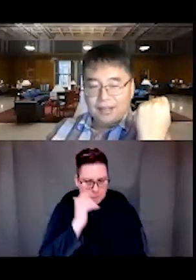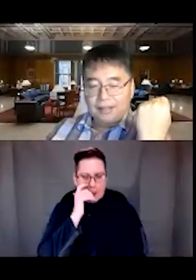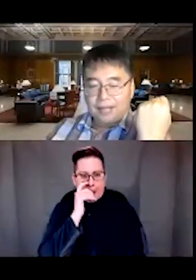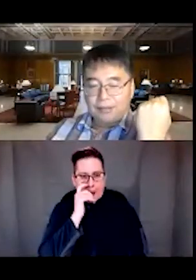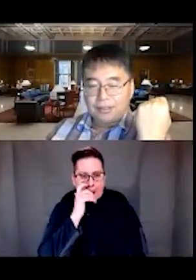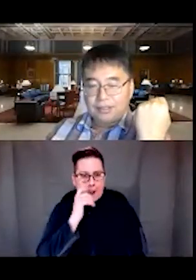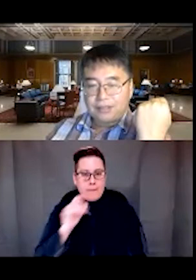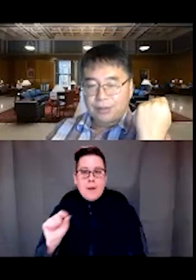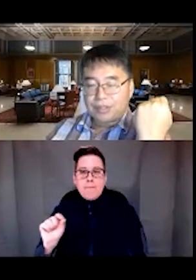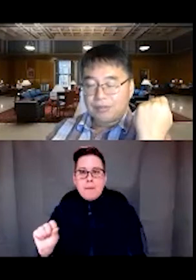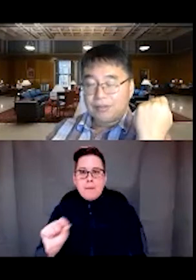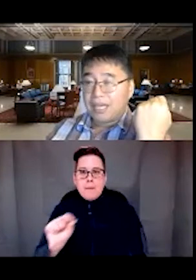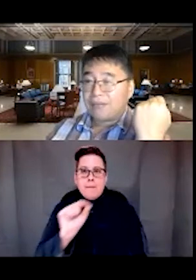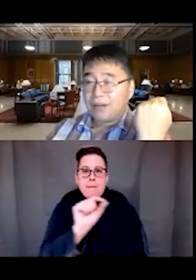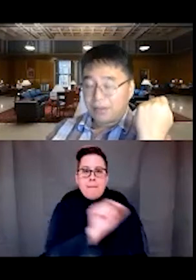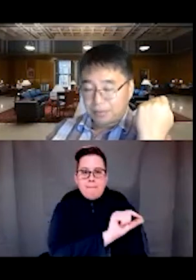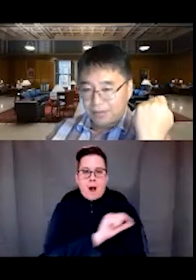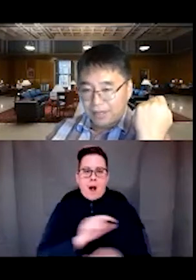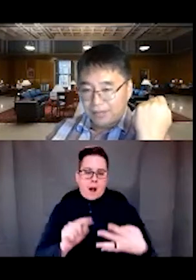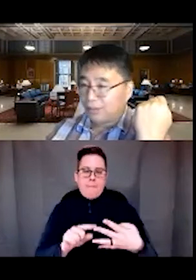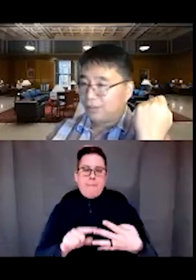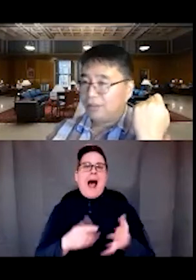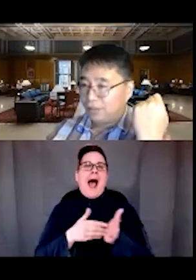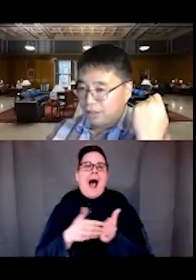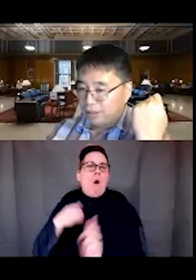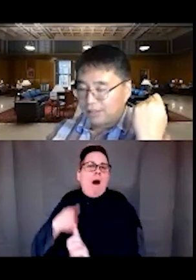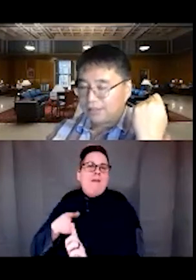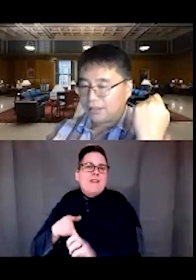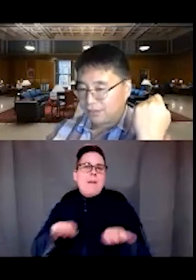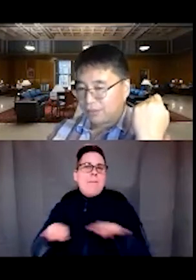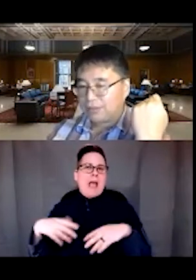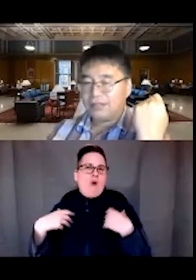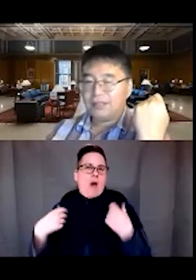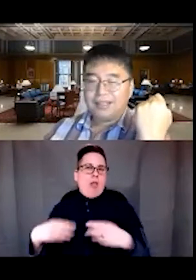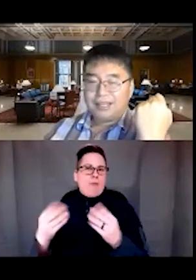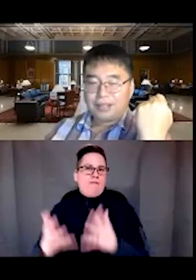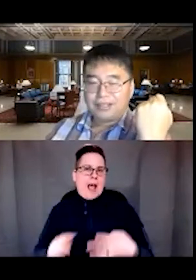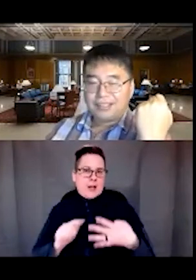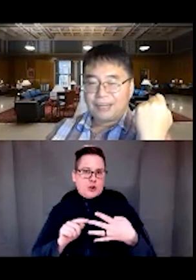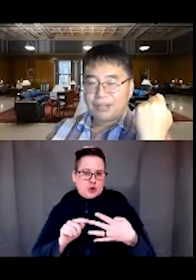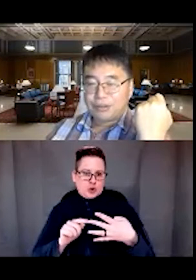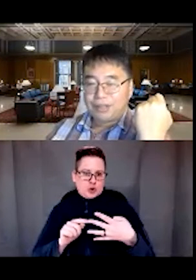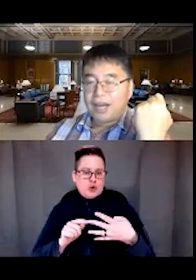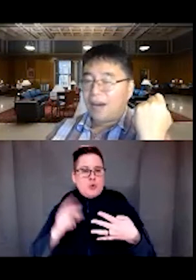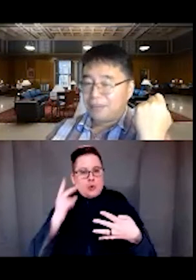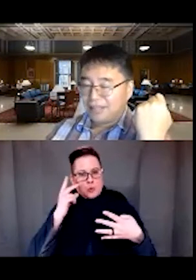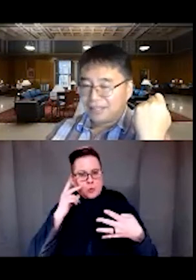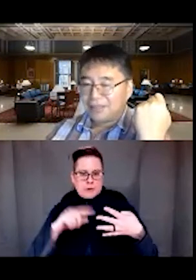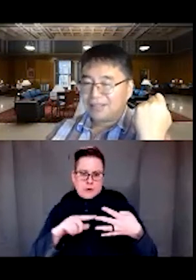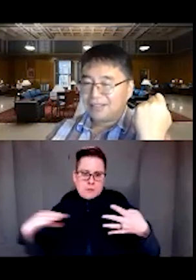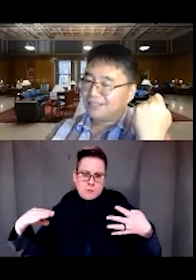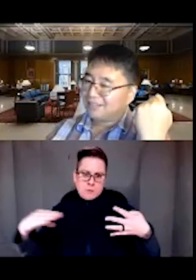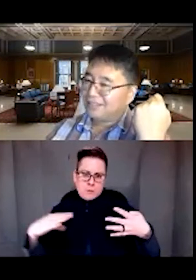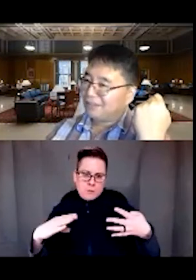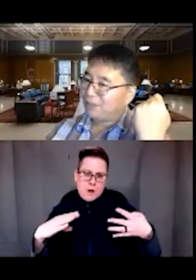This dotted line is the frequency of the behavioral health provider utilization frequency. And you can see that it actually went up a little